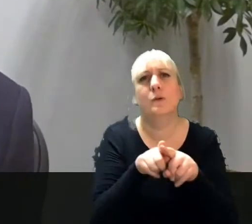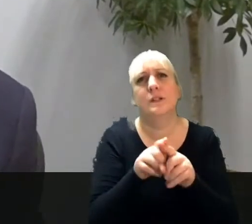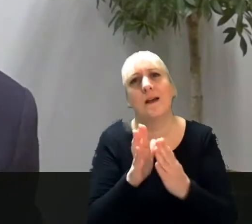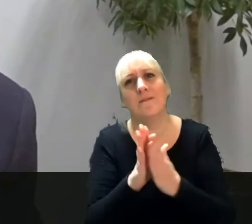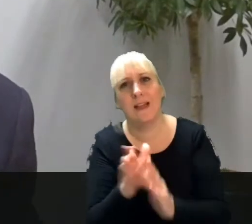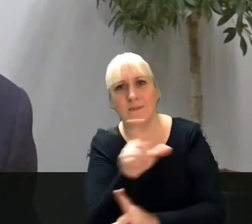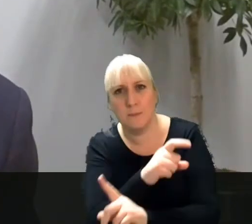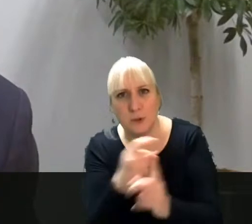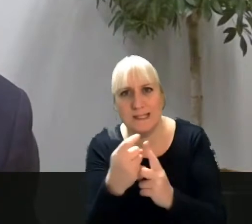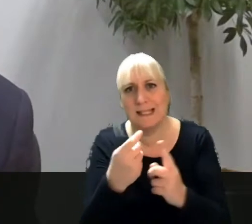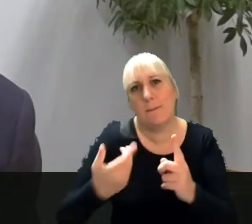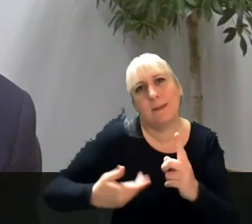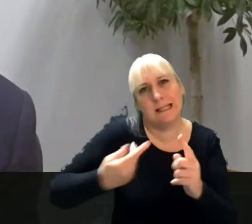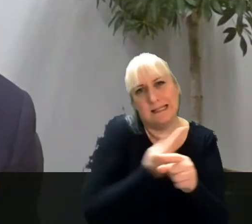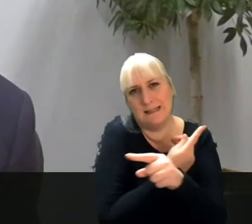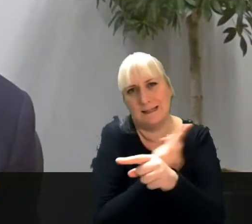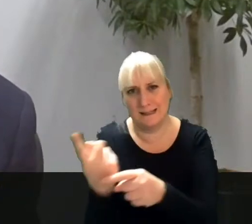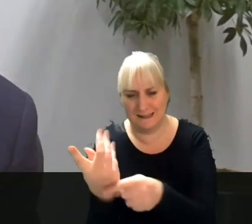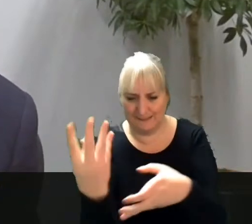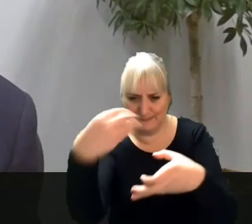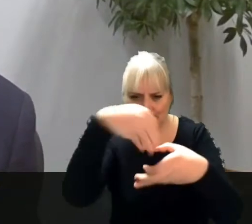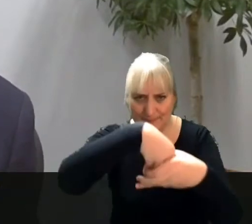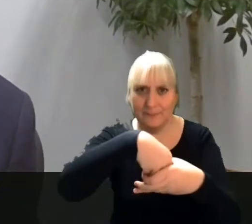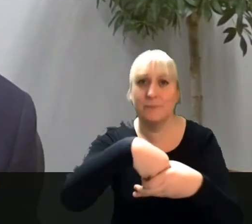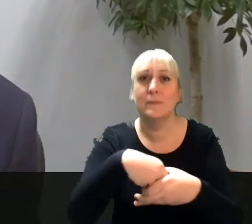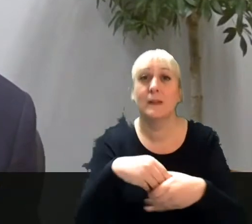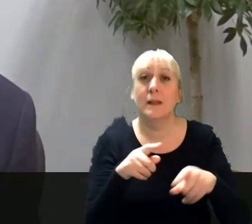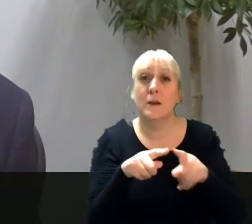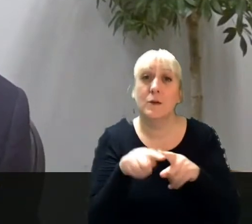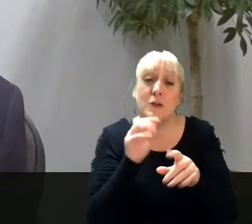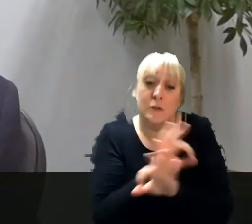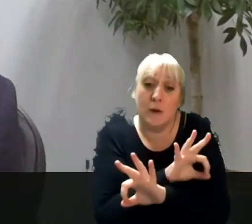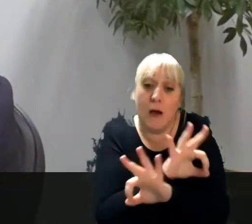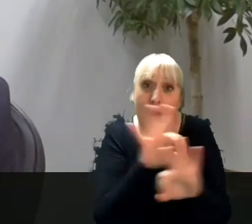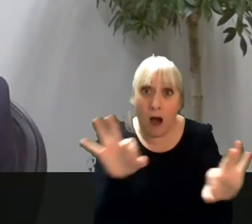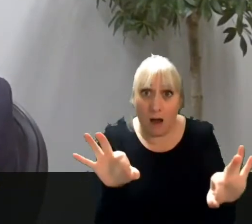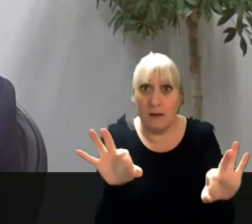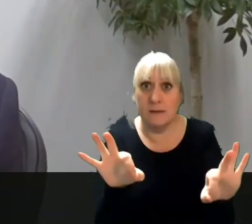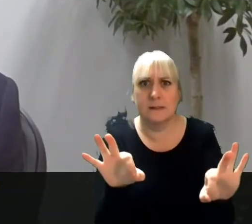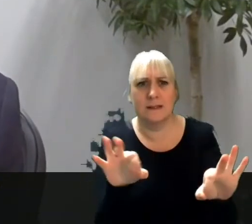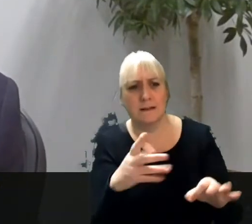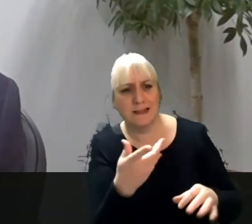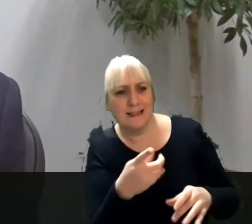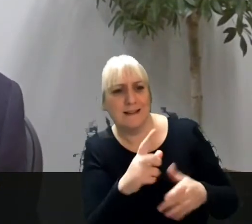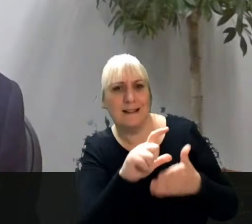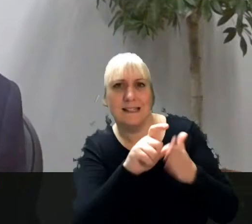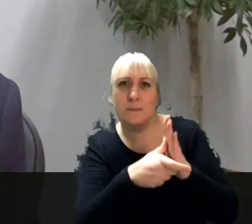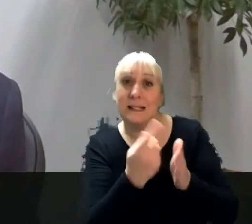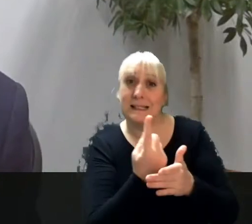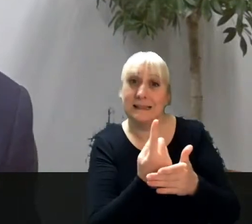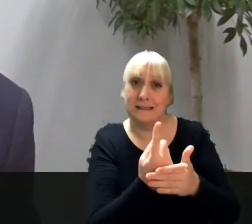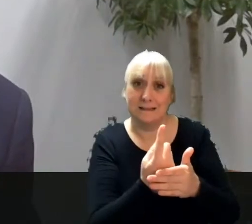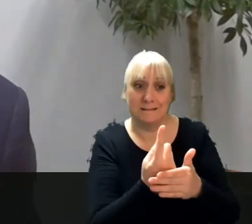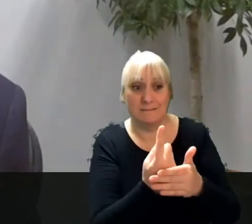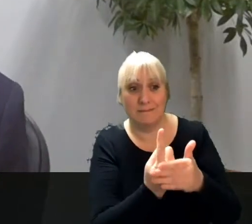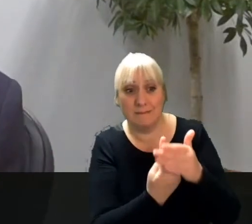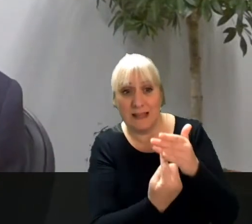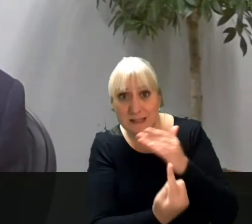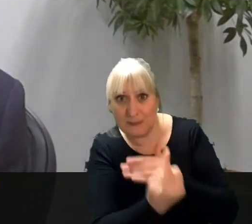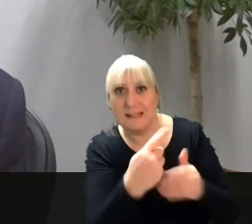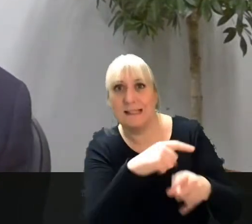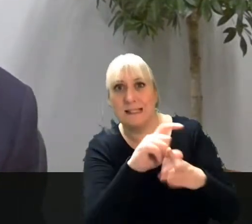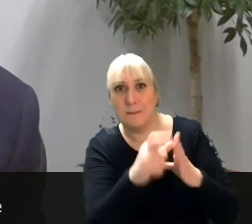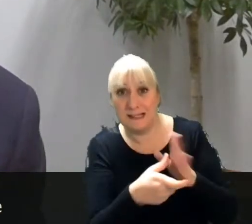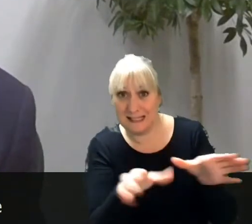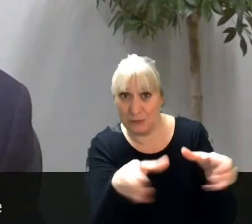forth. And so we're making sure that we take advice from the Independent Disability Advisory Group, and we've got specialists and experts around the group whose